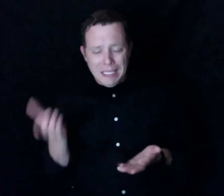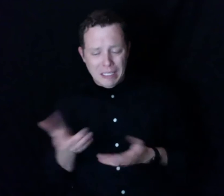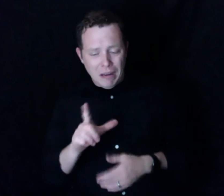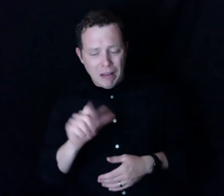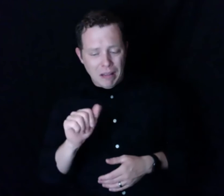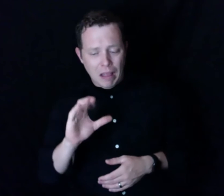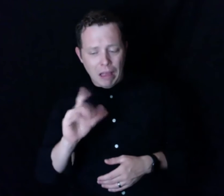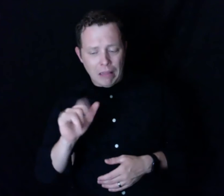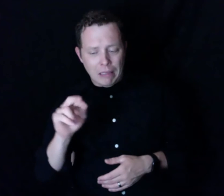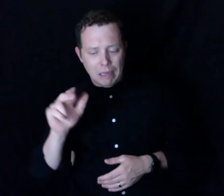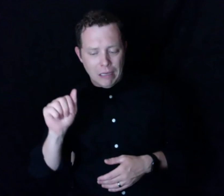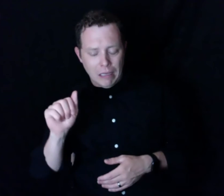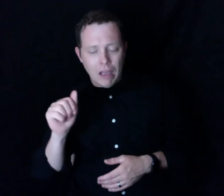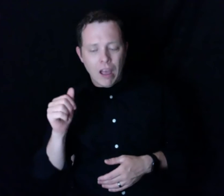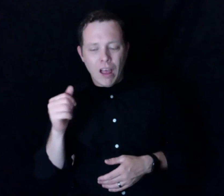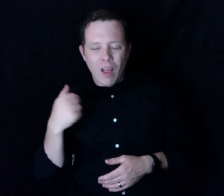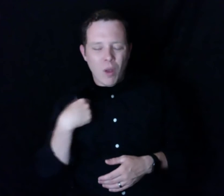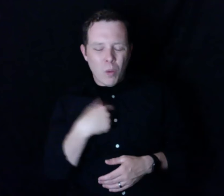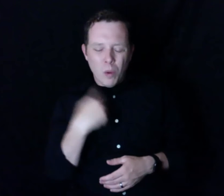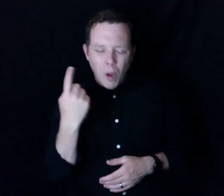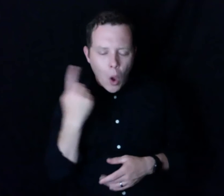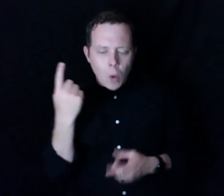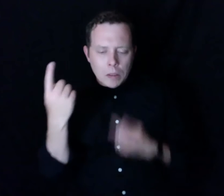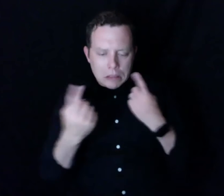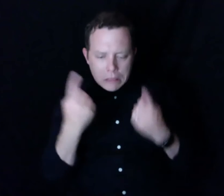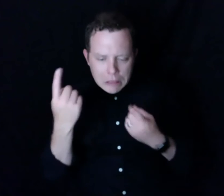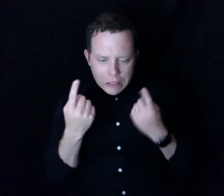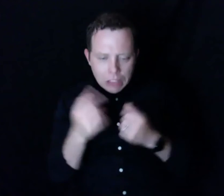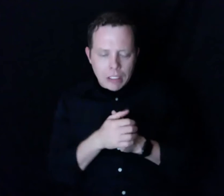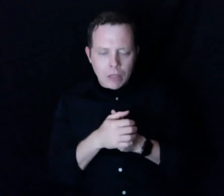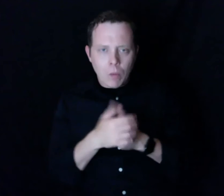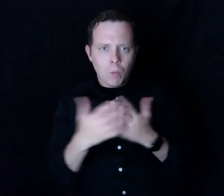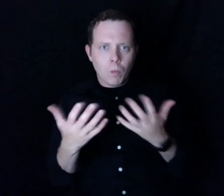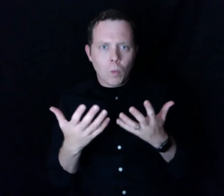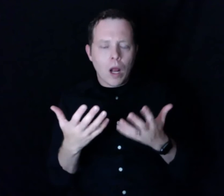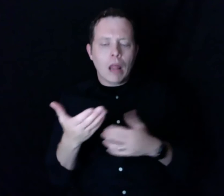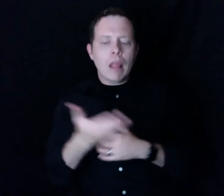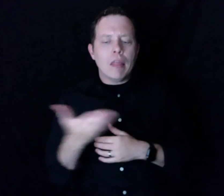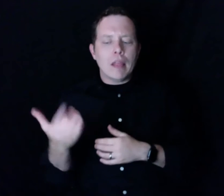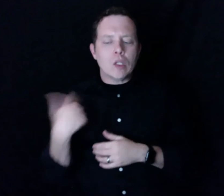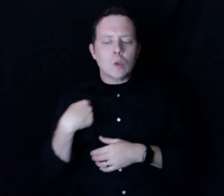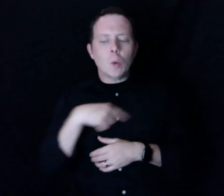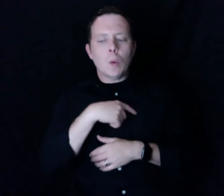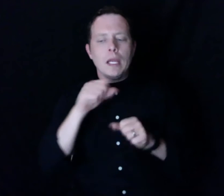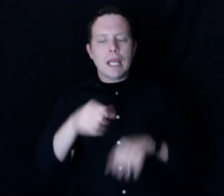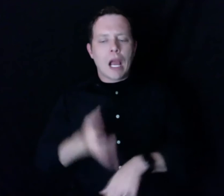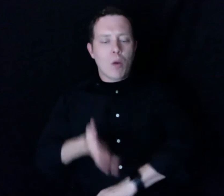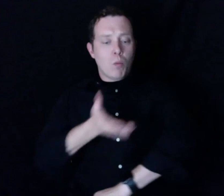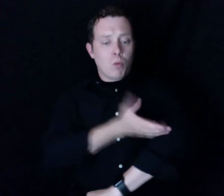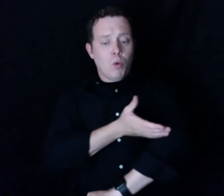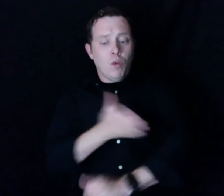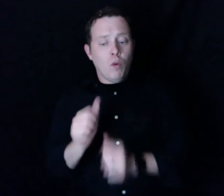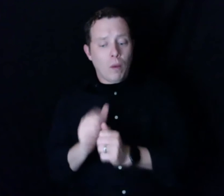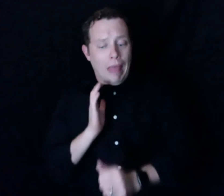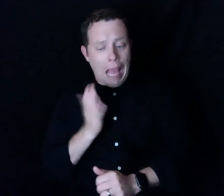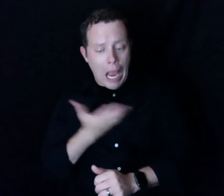as a leader of medical providers at La Clinica, is what are the things that we can do with our systems to